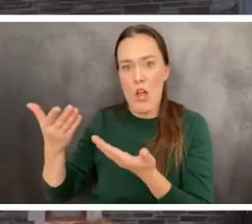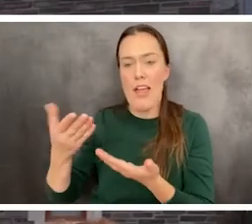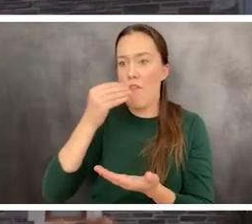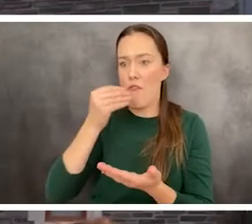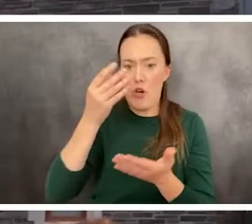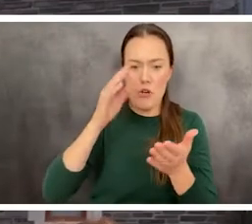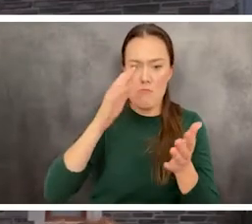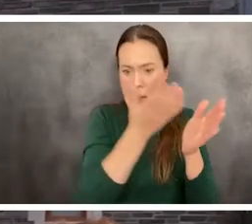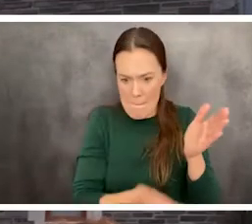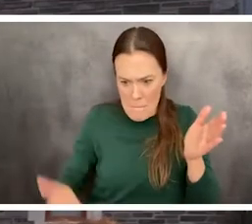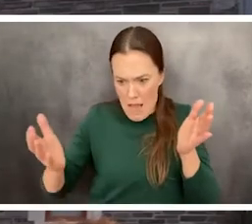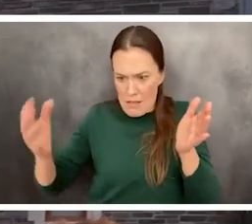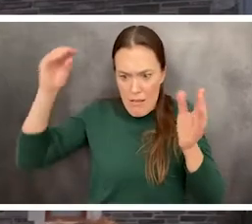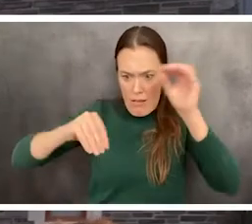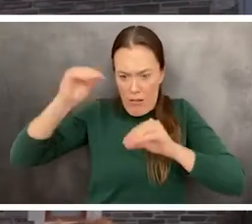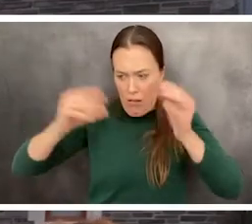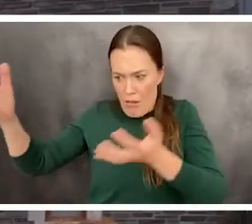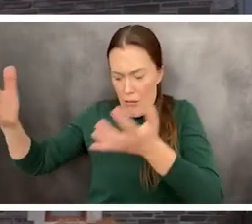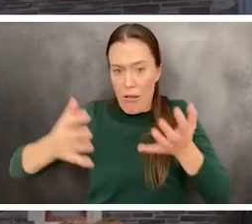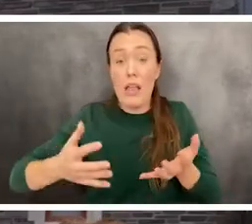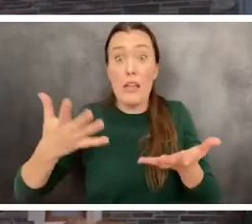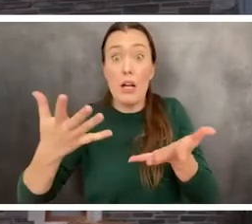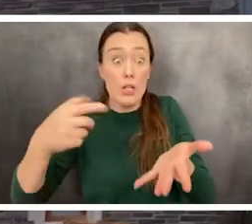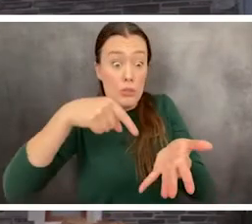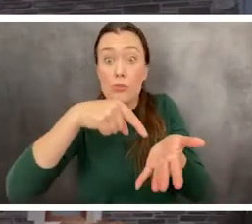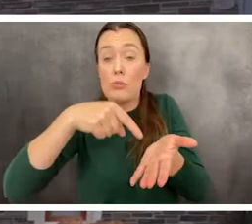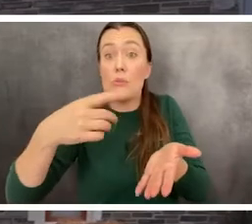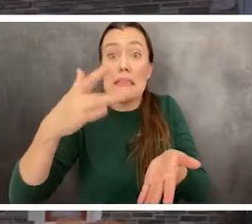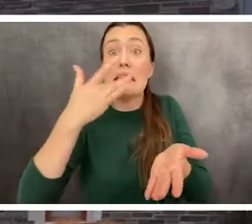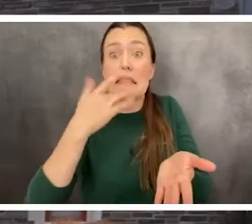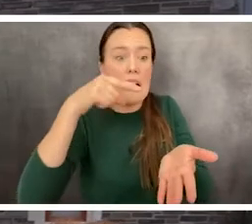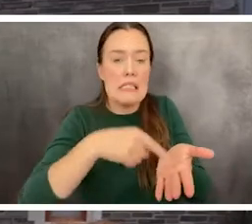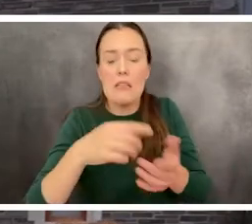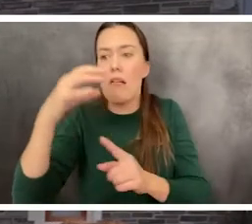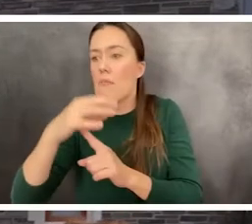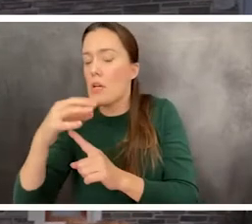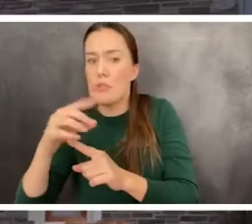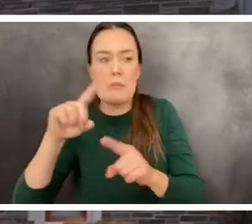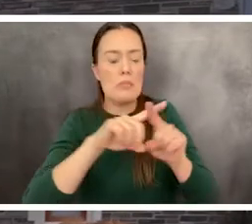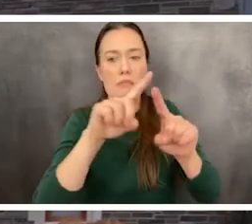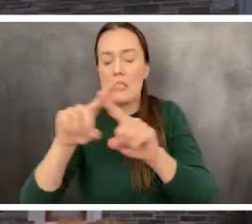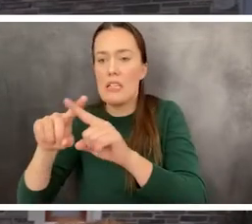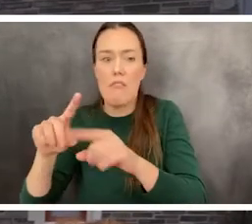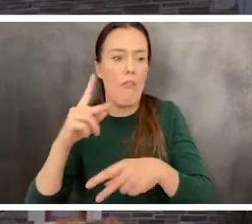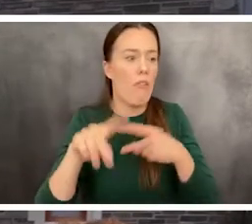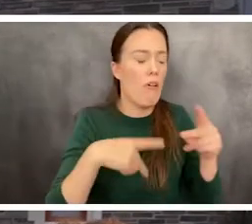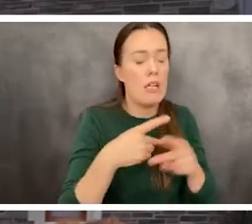of stuff that they have from their fields, and they want us to try something between mushrooms, different kinds